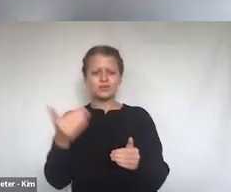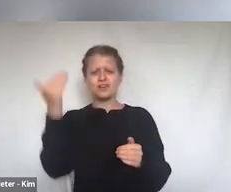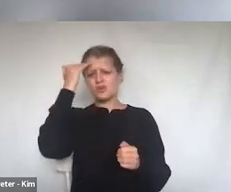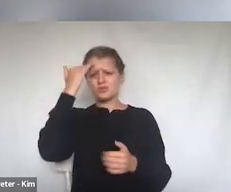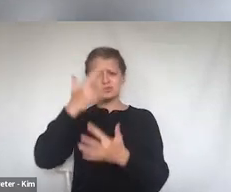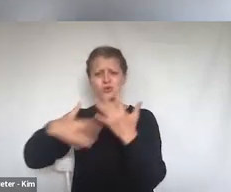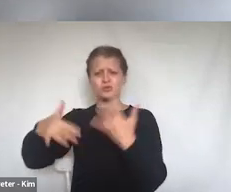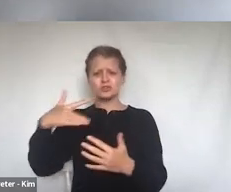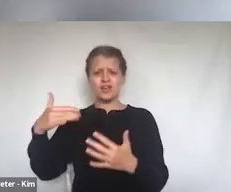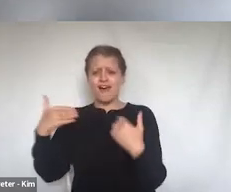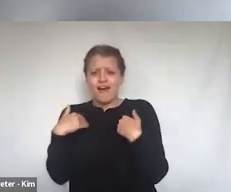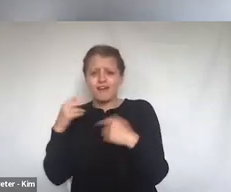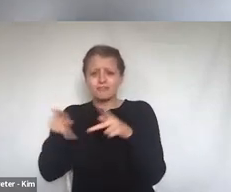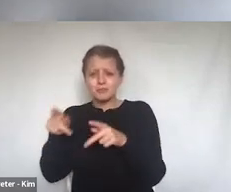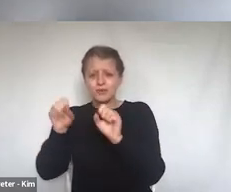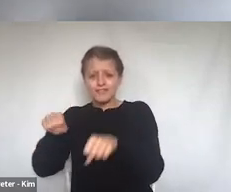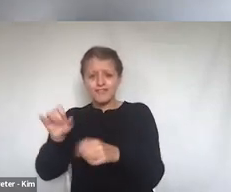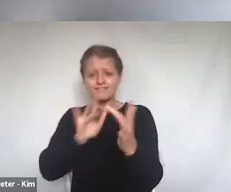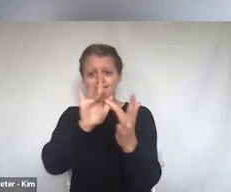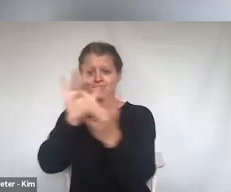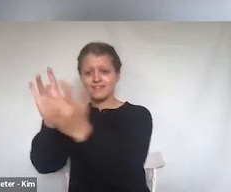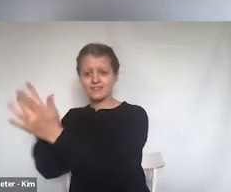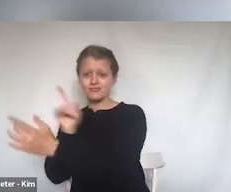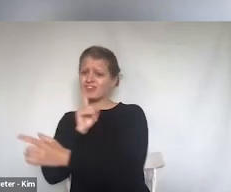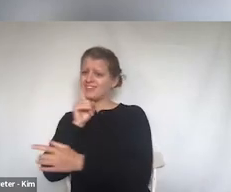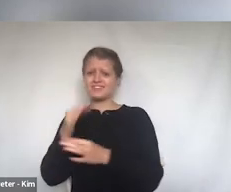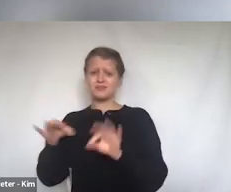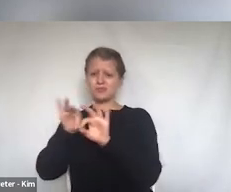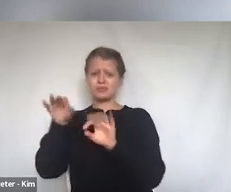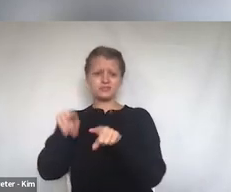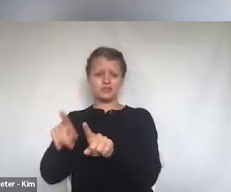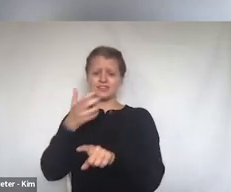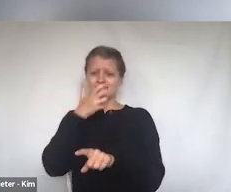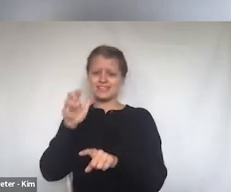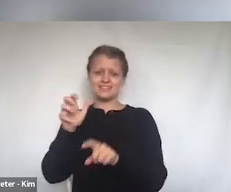so important during extreme heat emergencies, but any